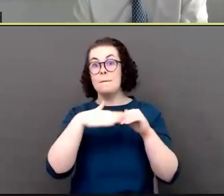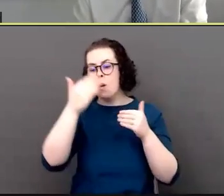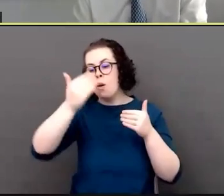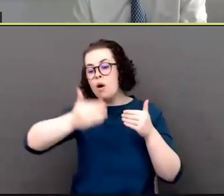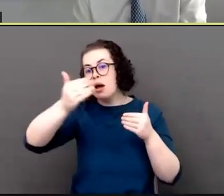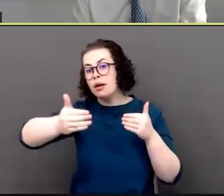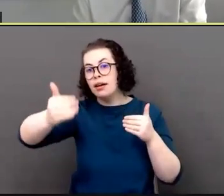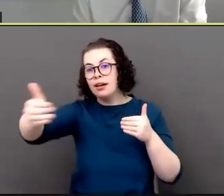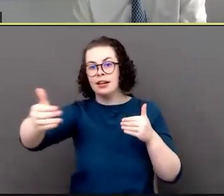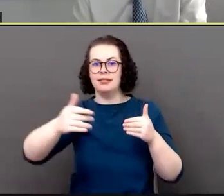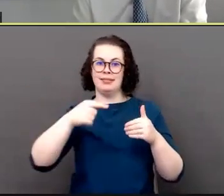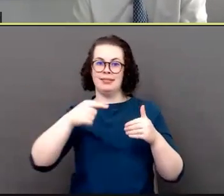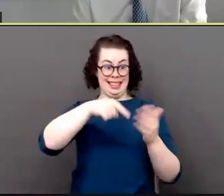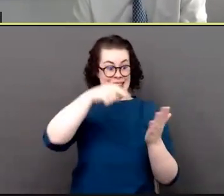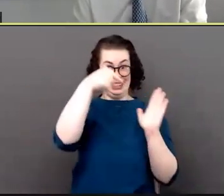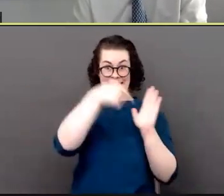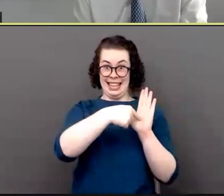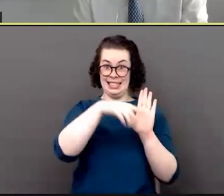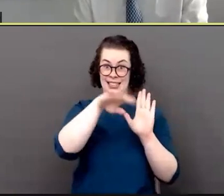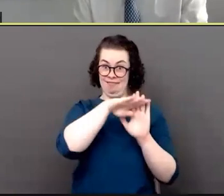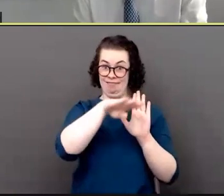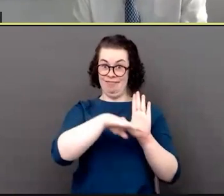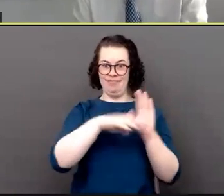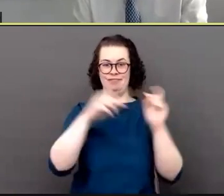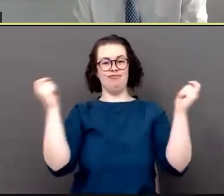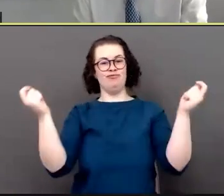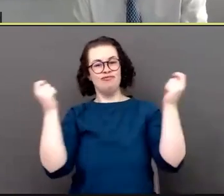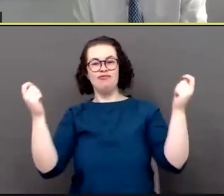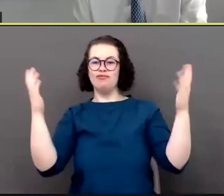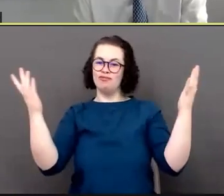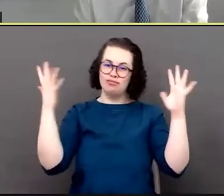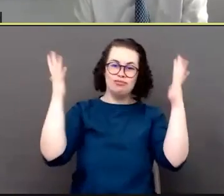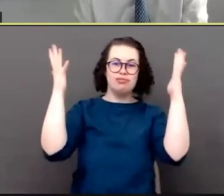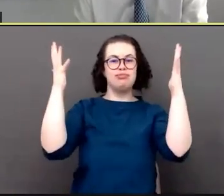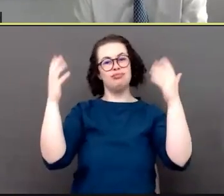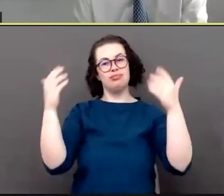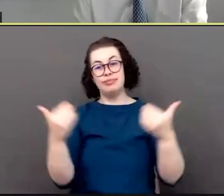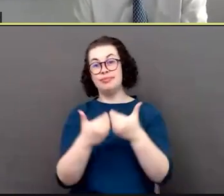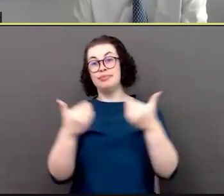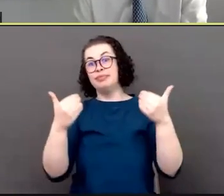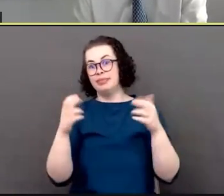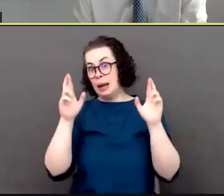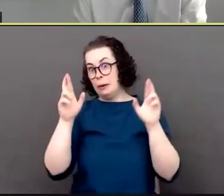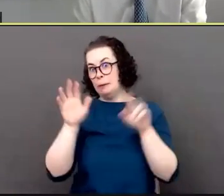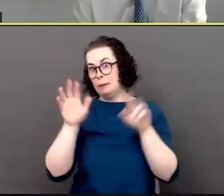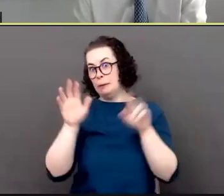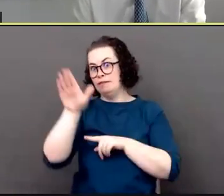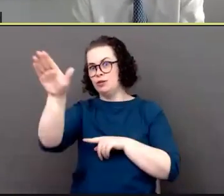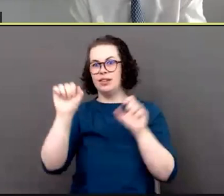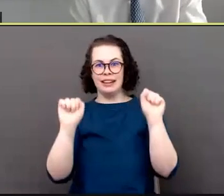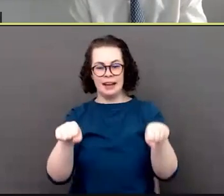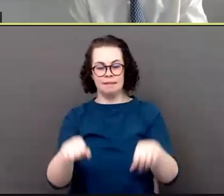to celebrate standards like the one today in the future. So let's go